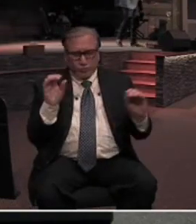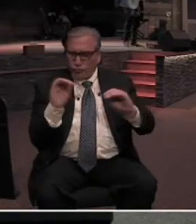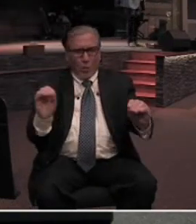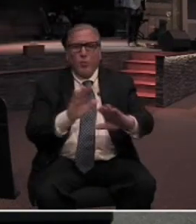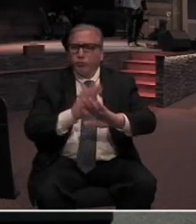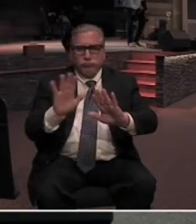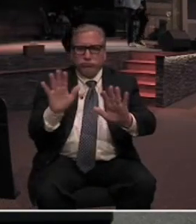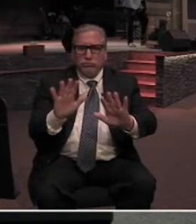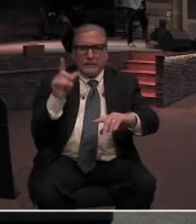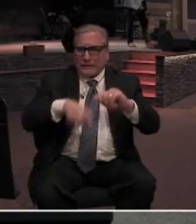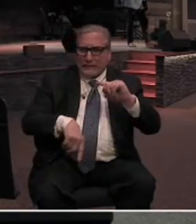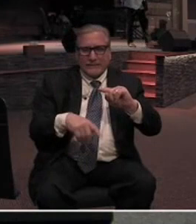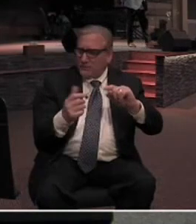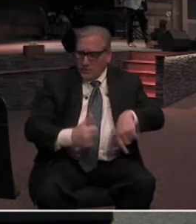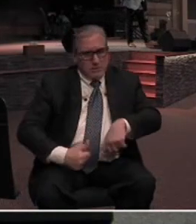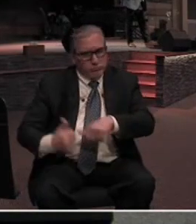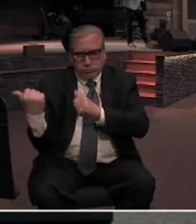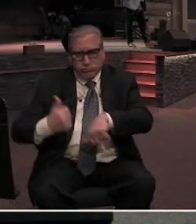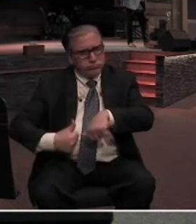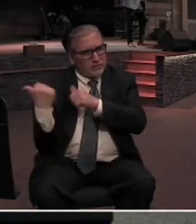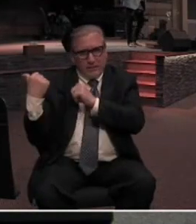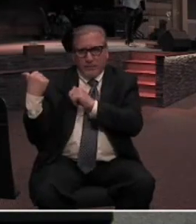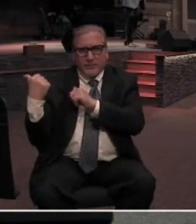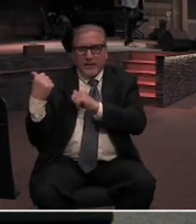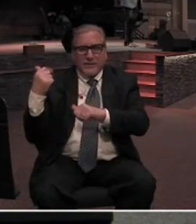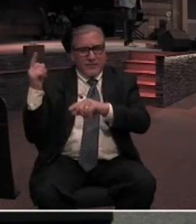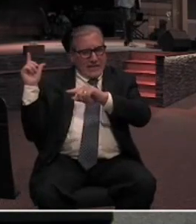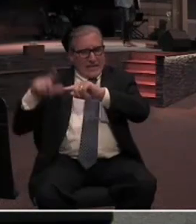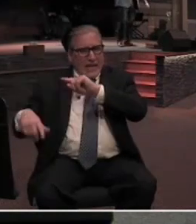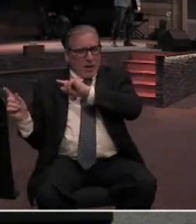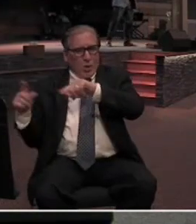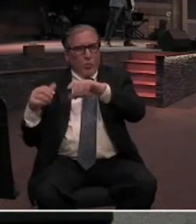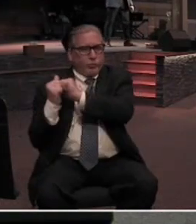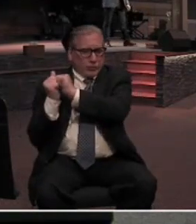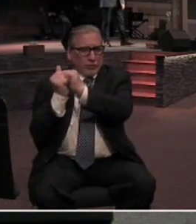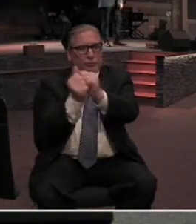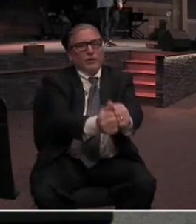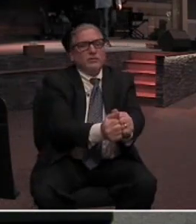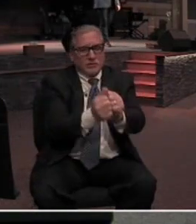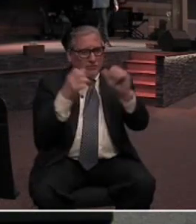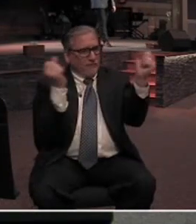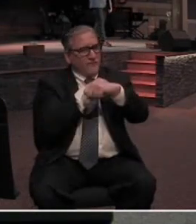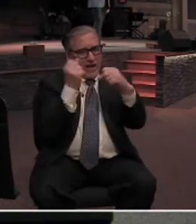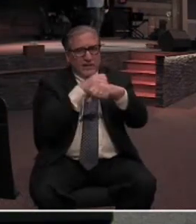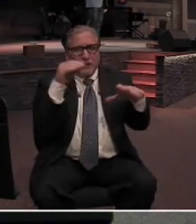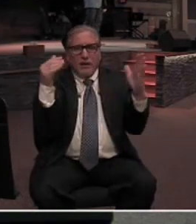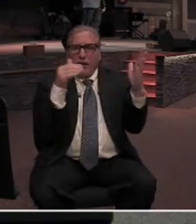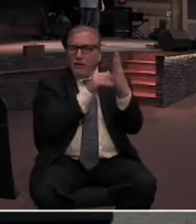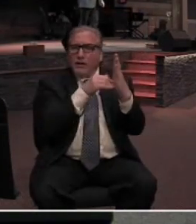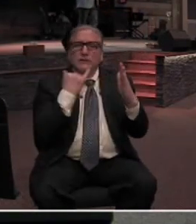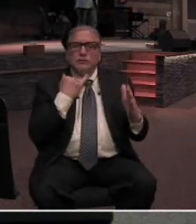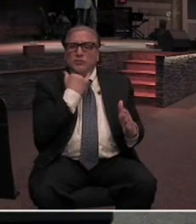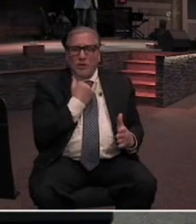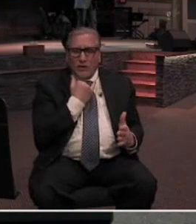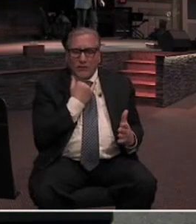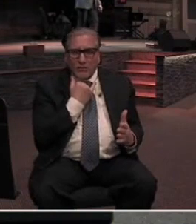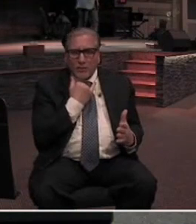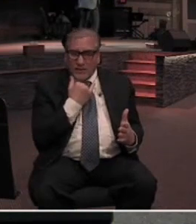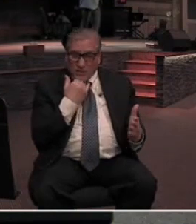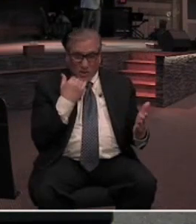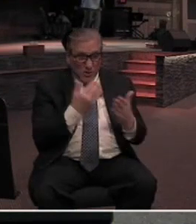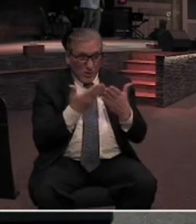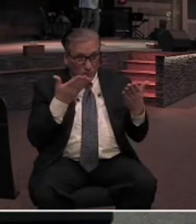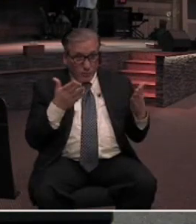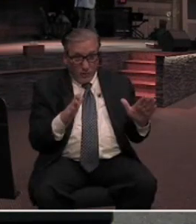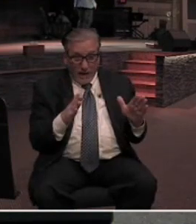here. They're not going with us to fight against their own people. What better way to get back in good with